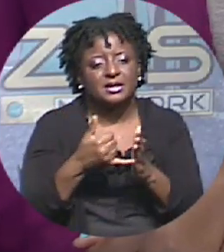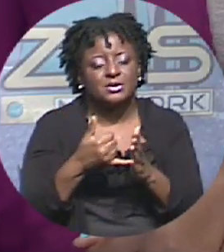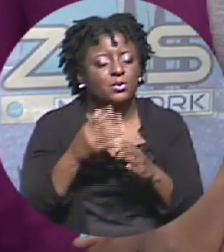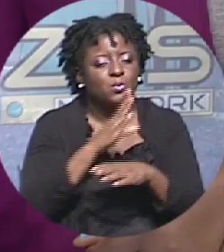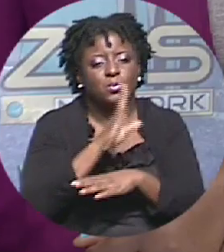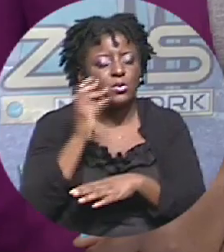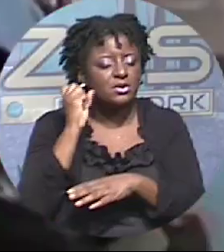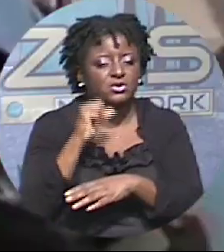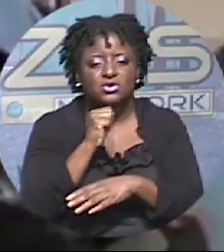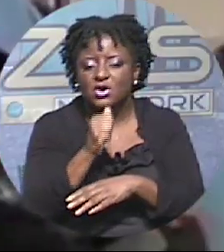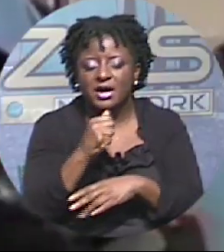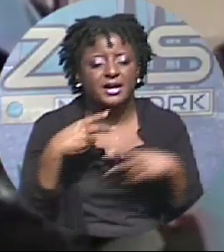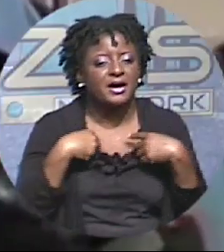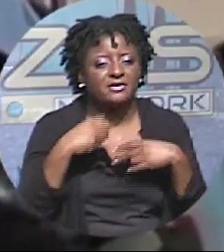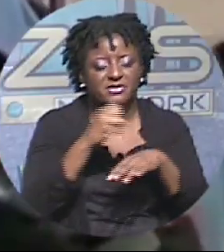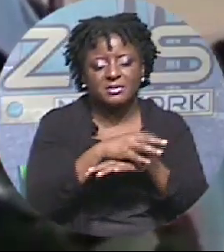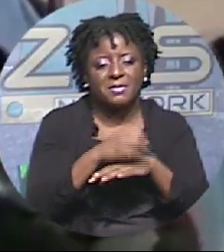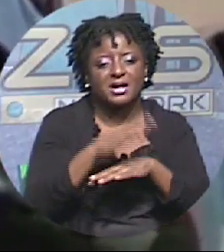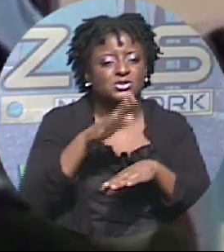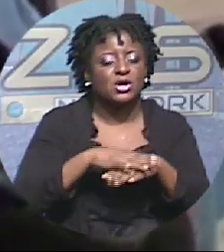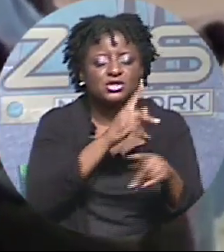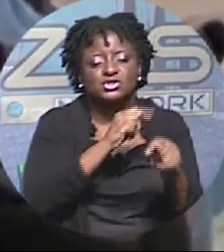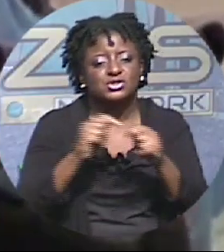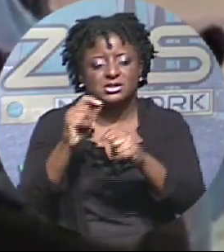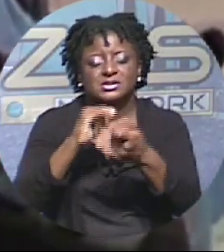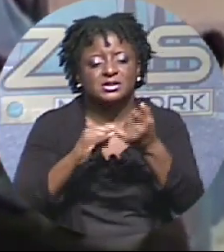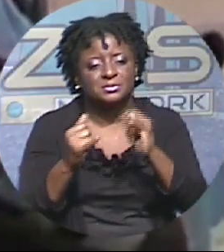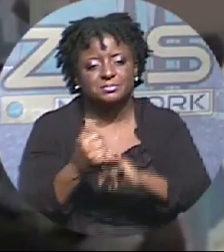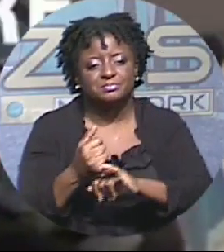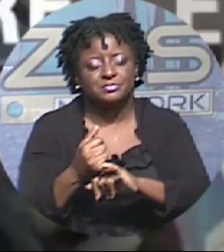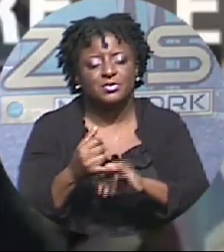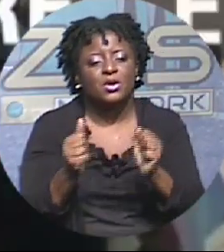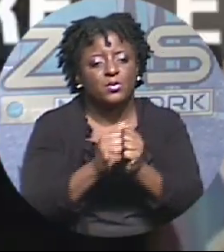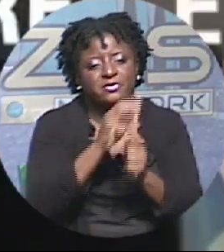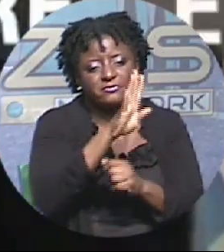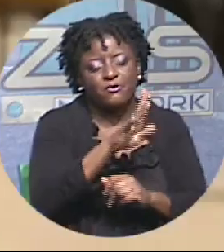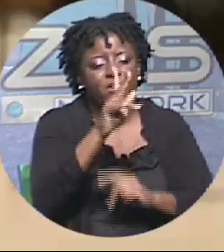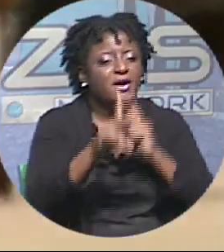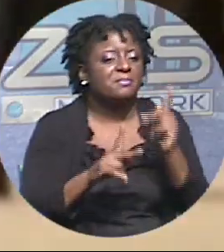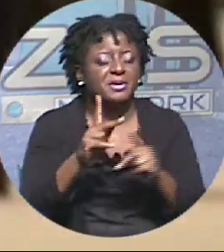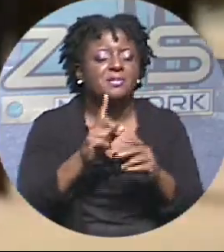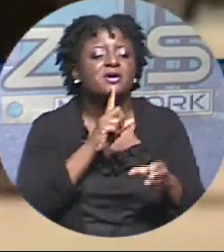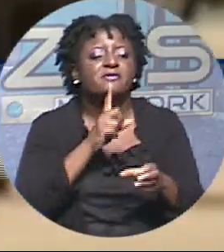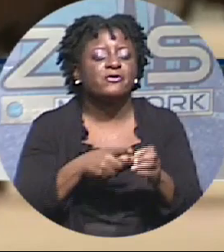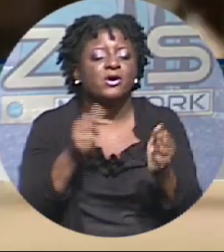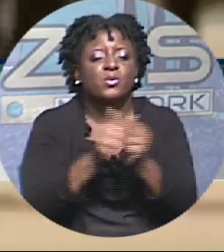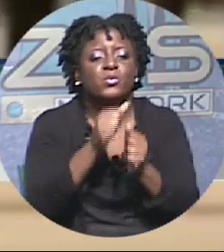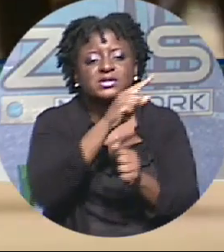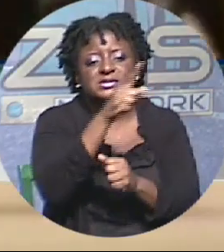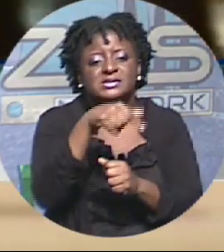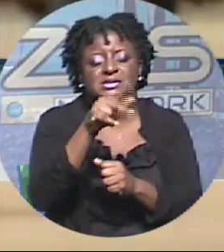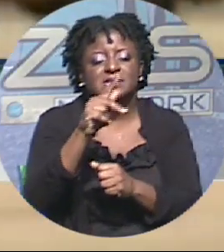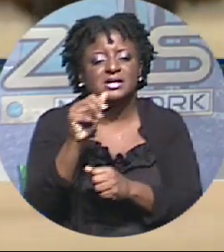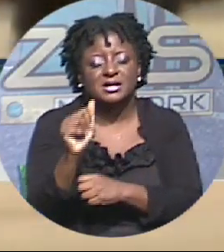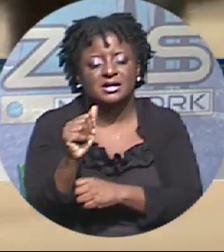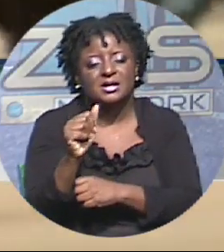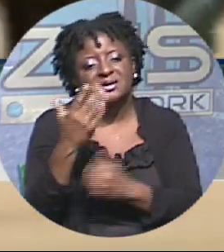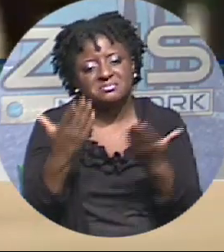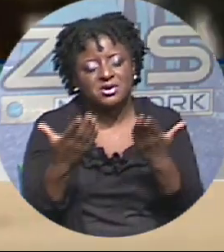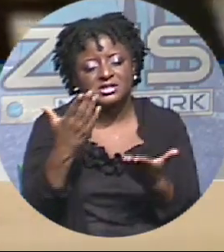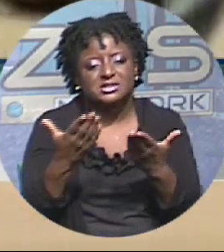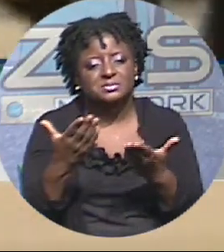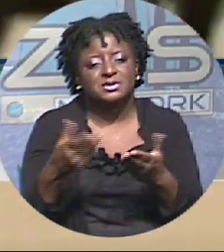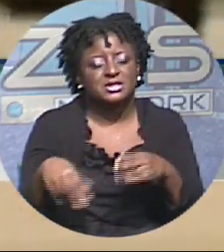safe. With four confirmed cases of the Zika virus recorded in the Bahamas and possibly 83 suspected cases